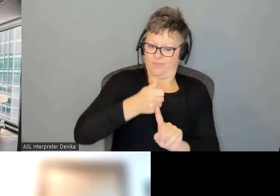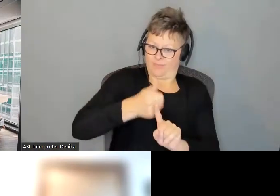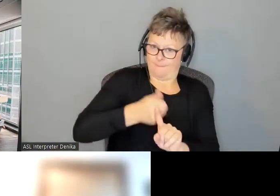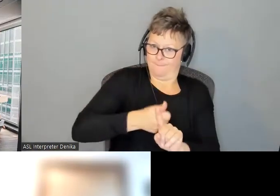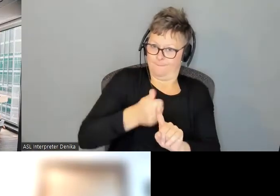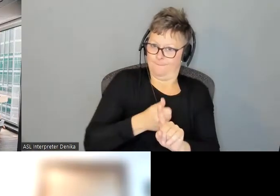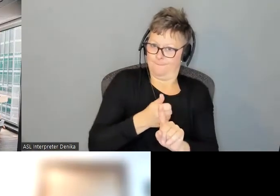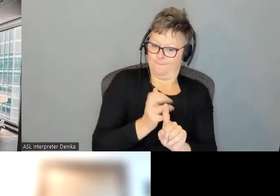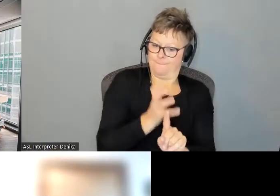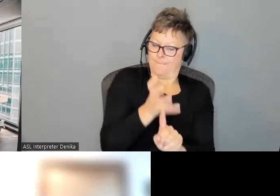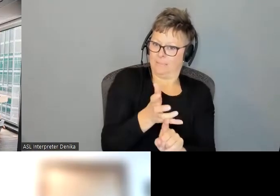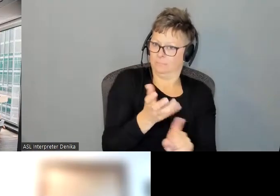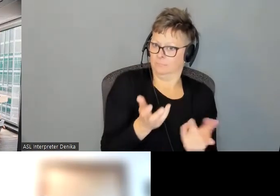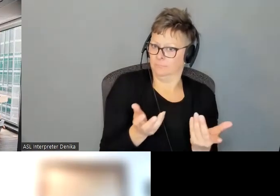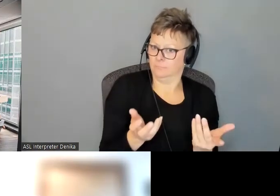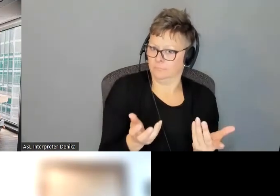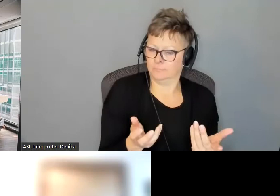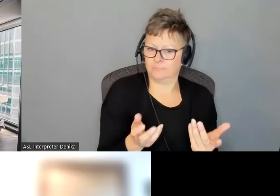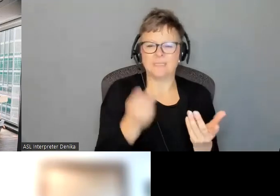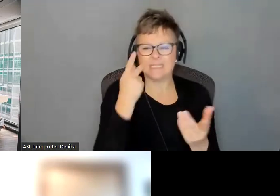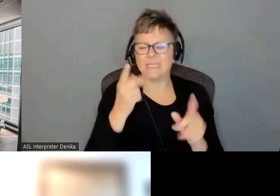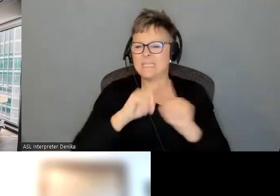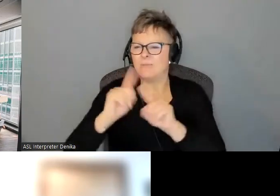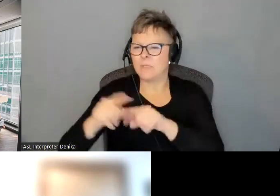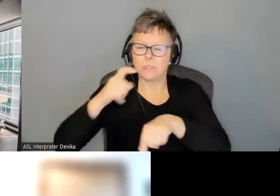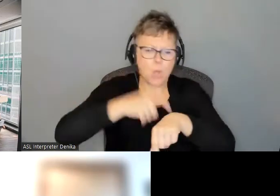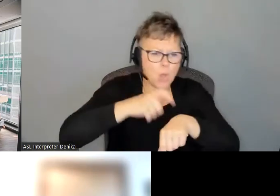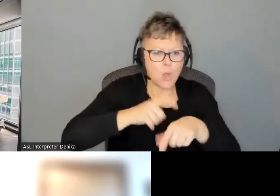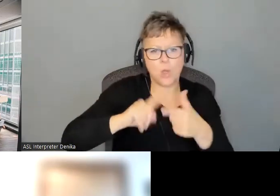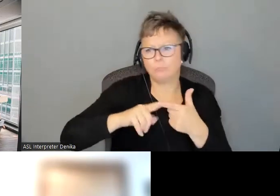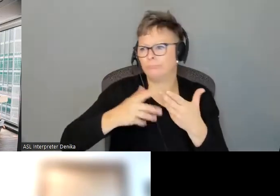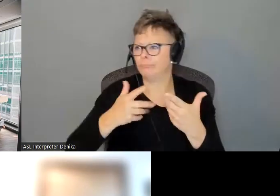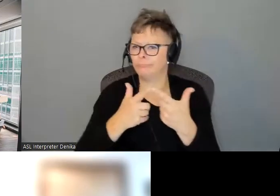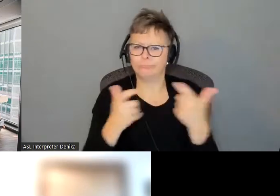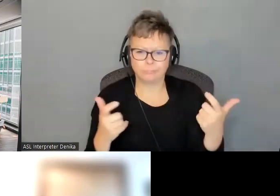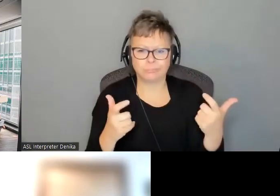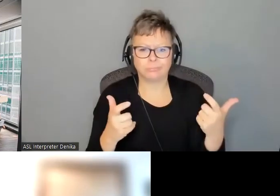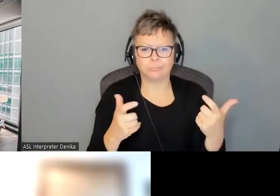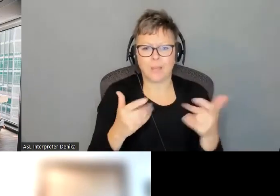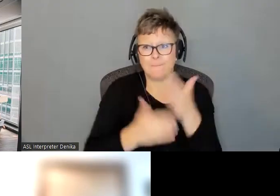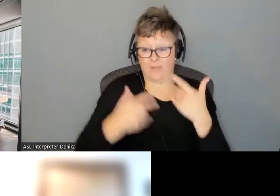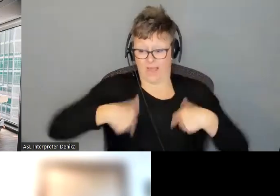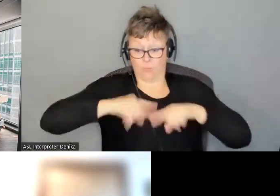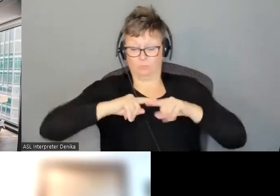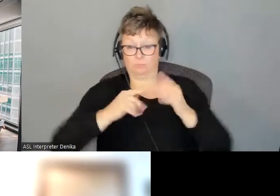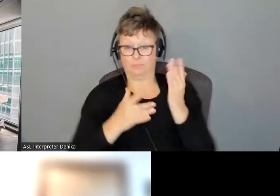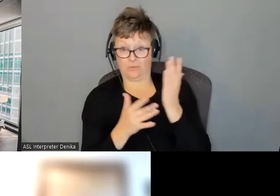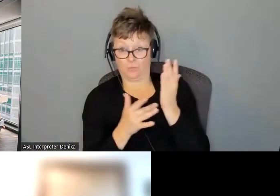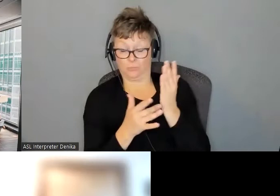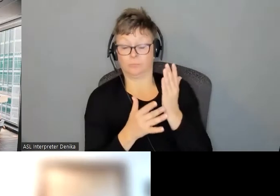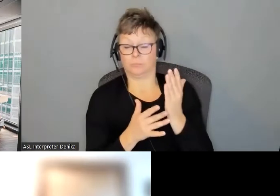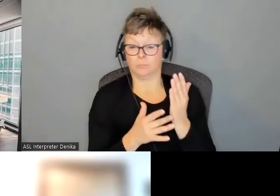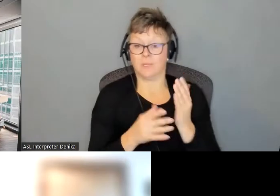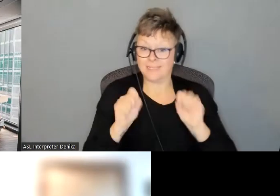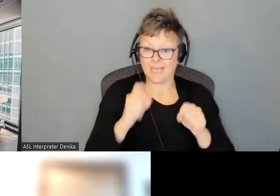and tasks that have been challenging, looking at the timeline, which comes as part of Brain in Hands technology, looking at that and really, really